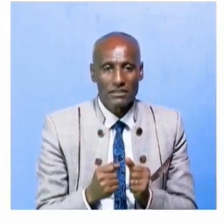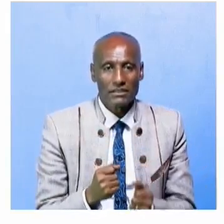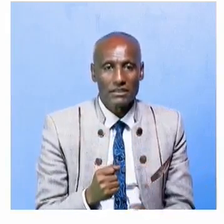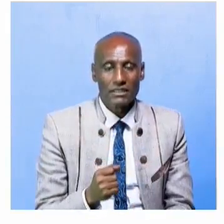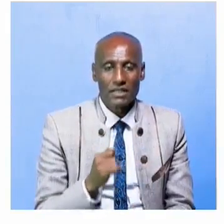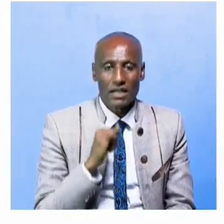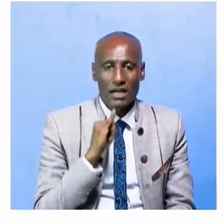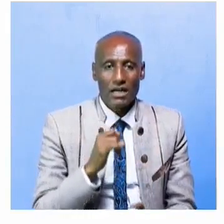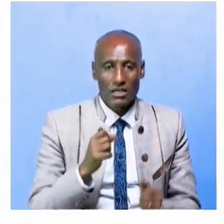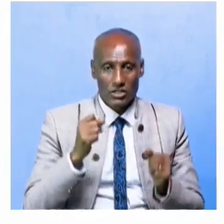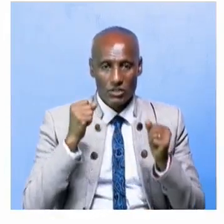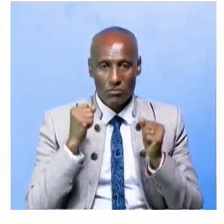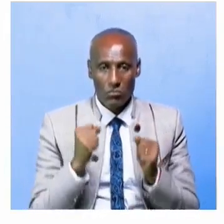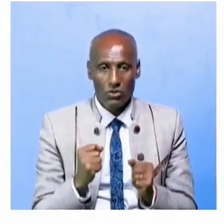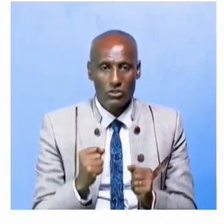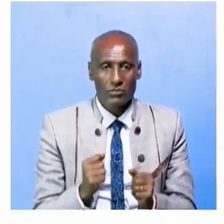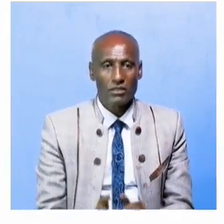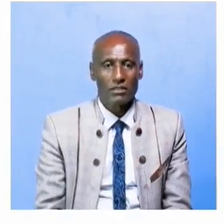as possible.